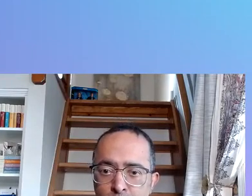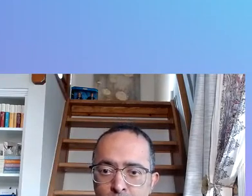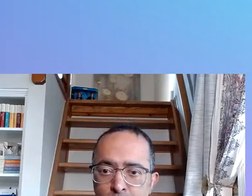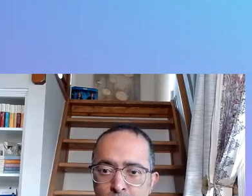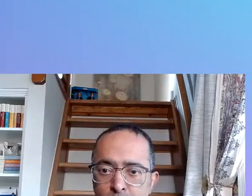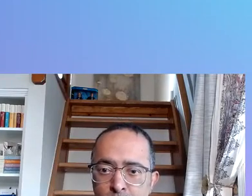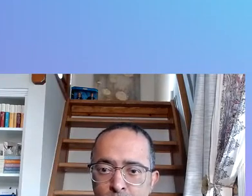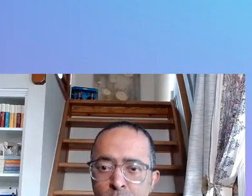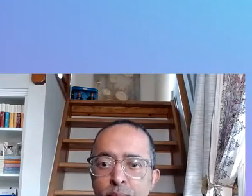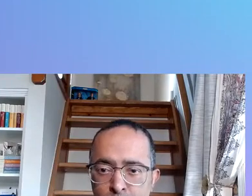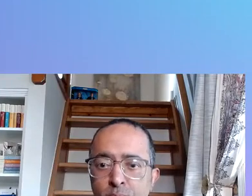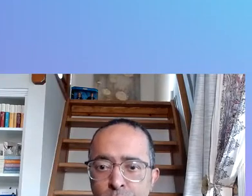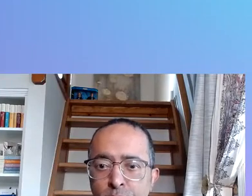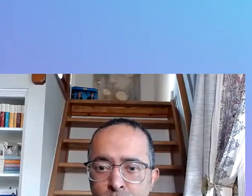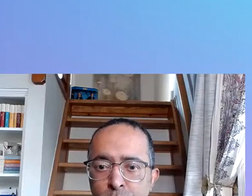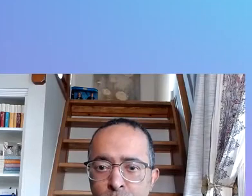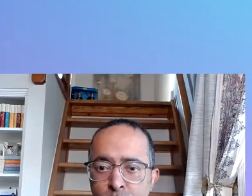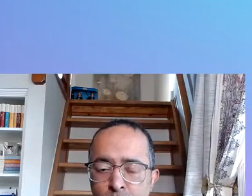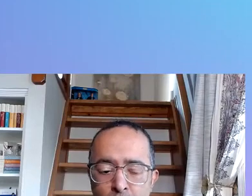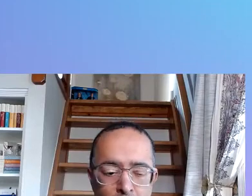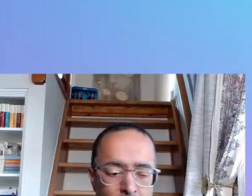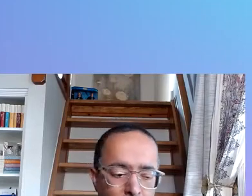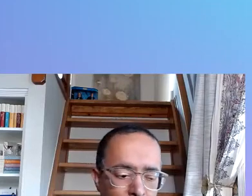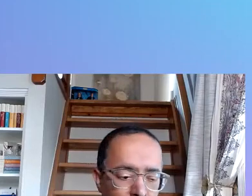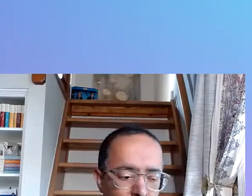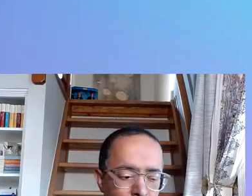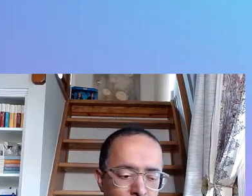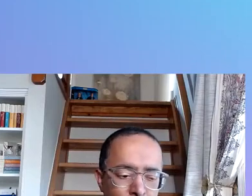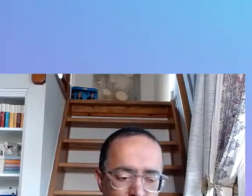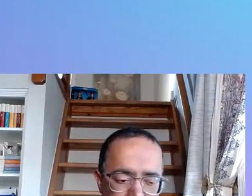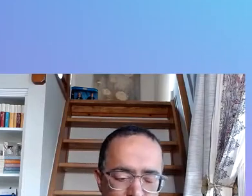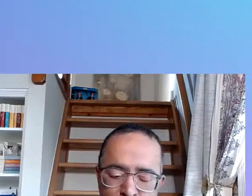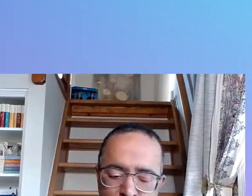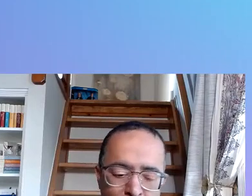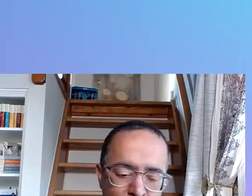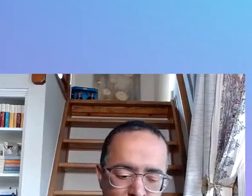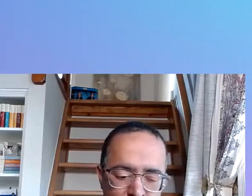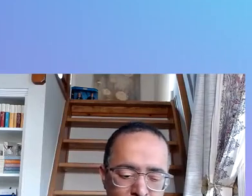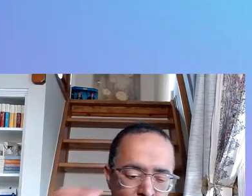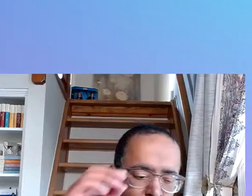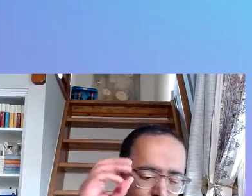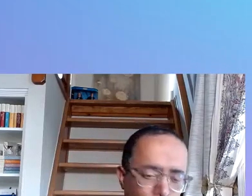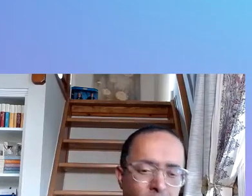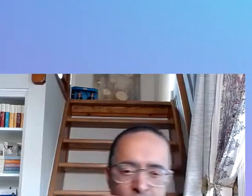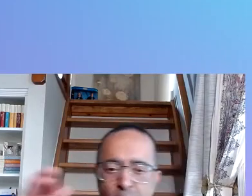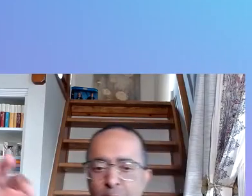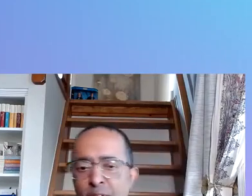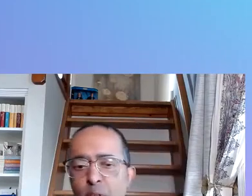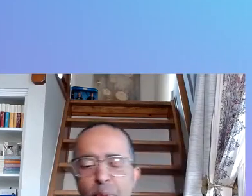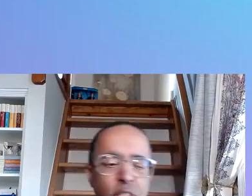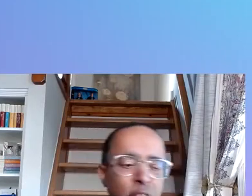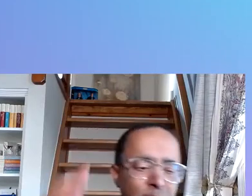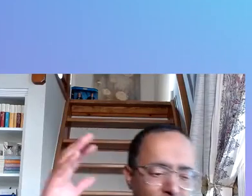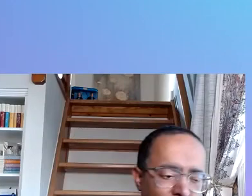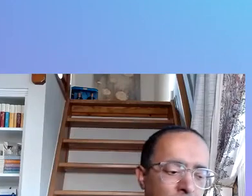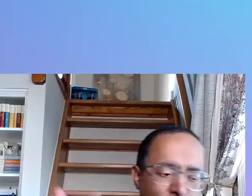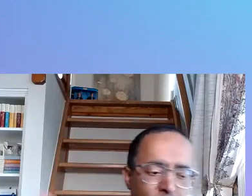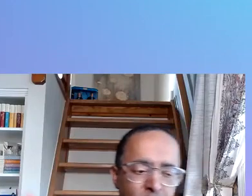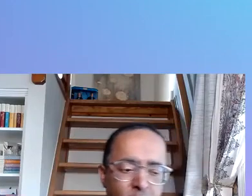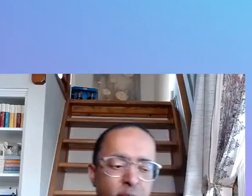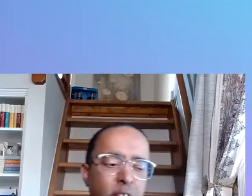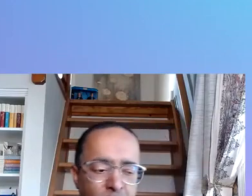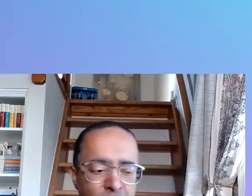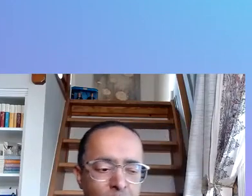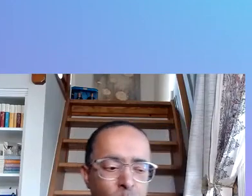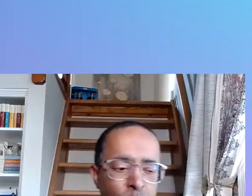not to act on it, what else can we do? There's several things, and obviously your case is going to be very specific, but the types of